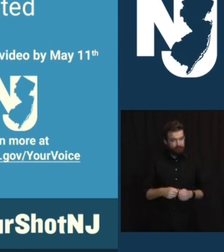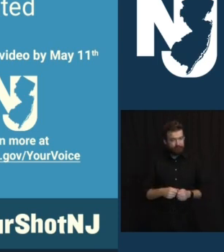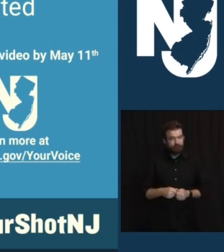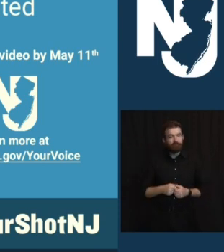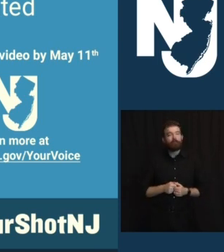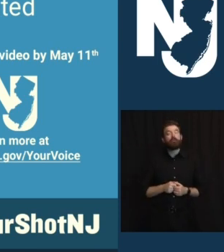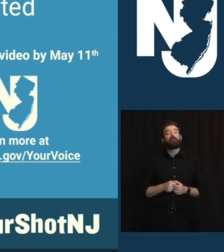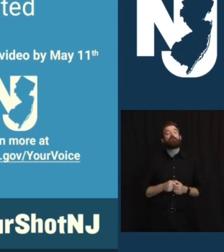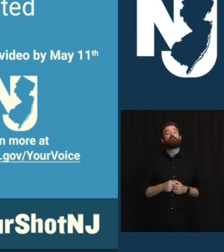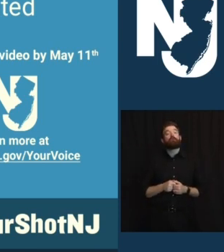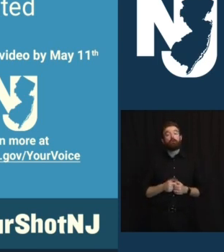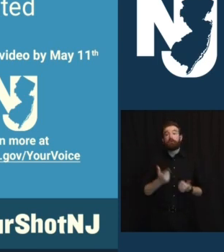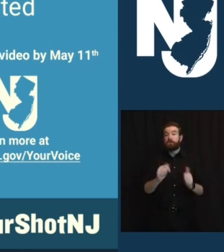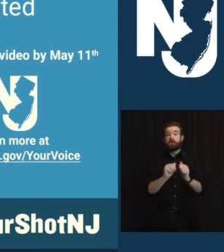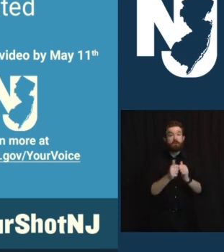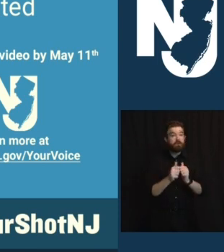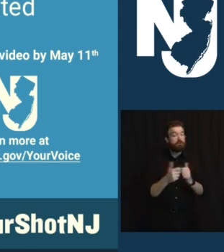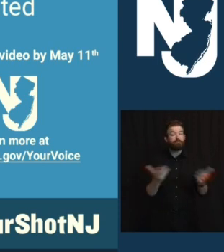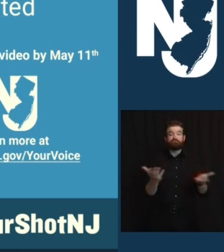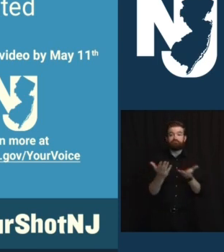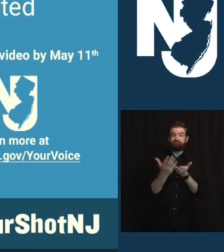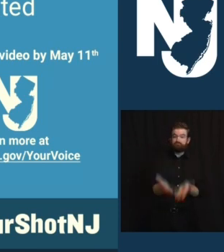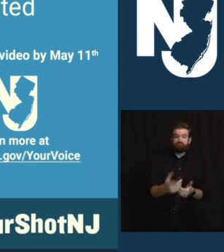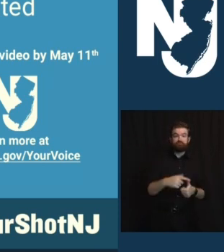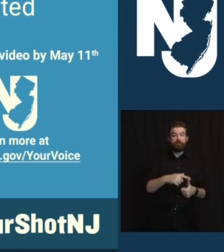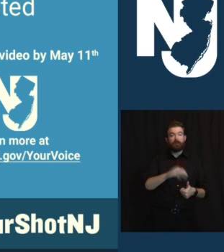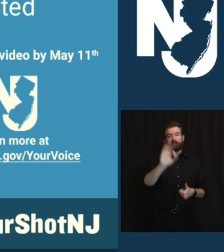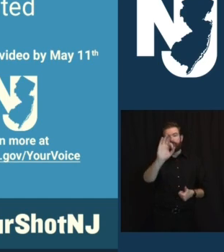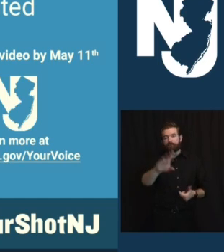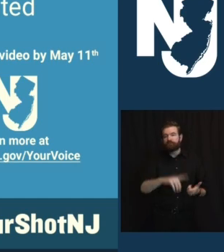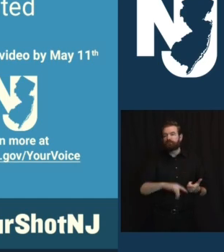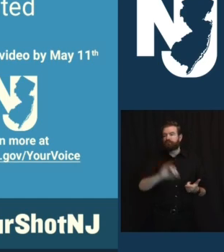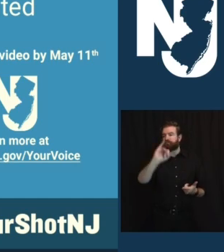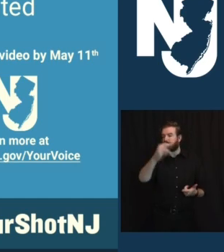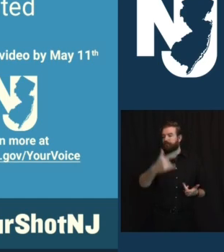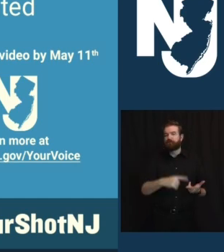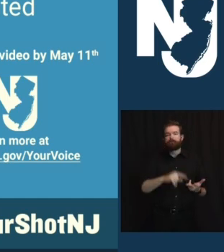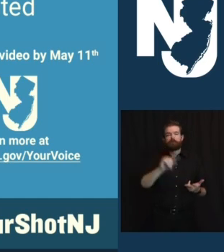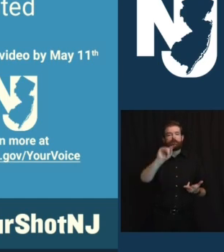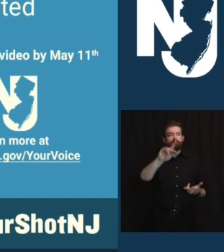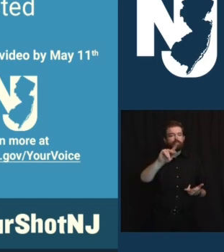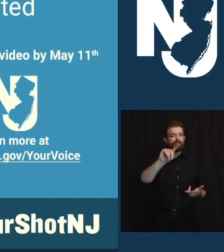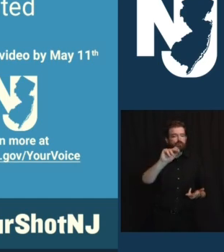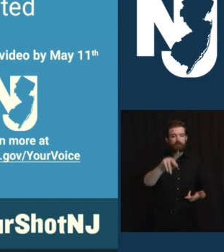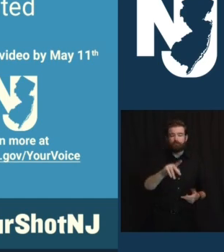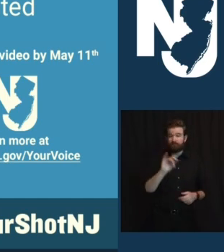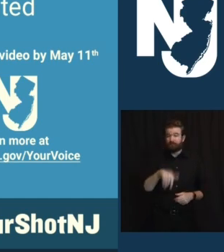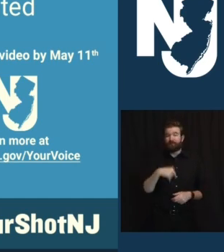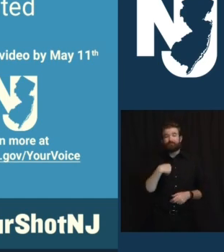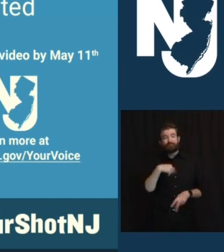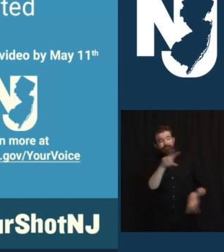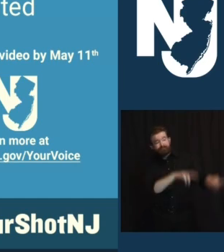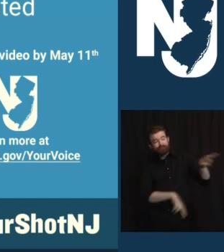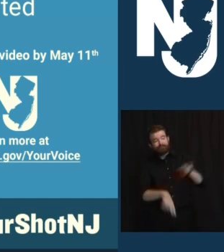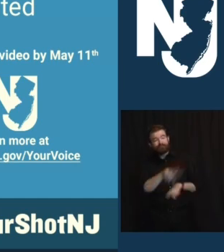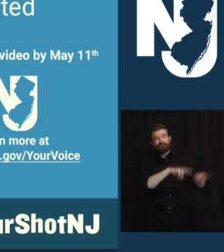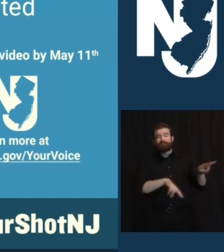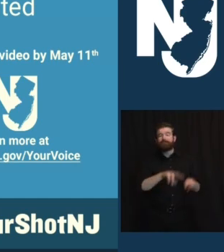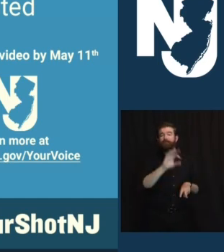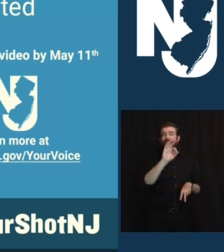Facebook, Instagram, or TikTok tells you that our state is home to countless talented, creative, and